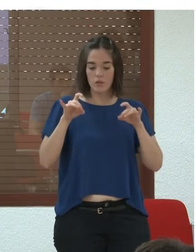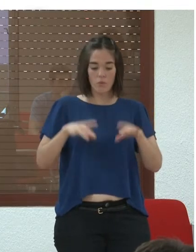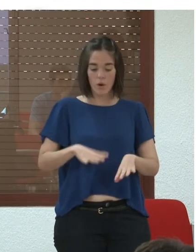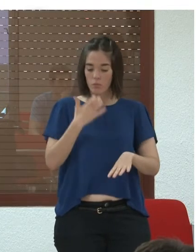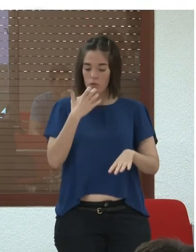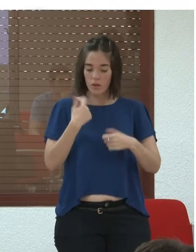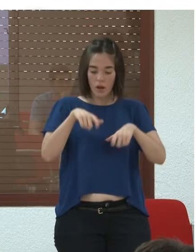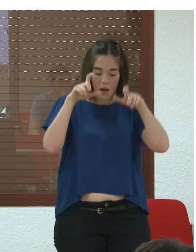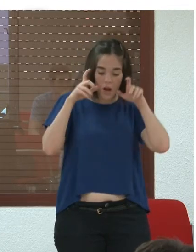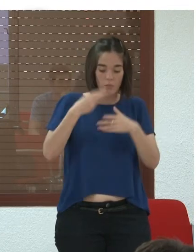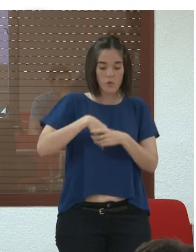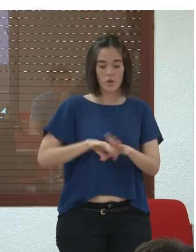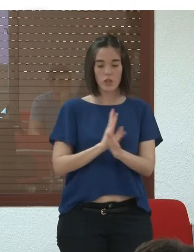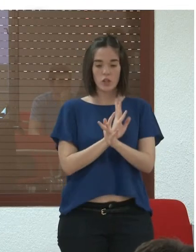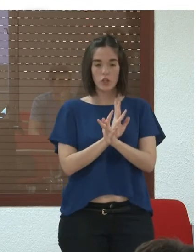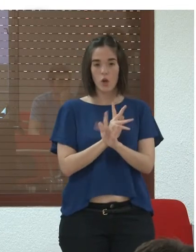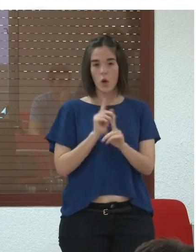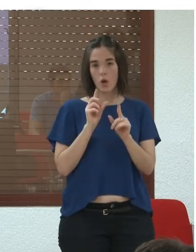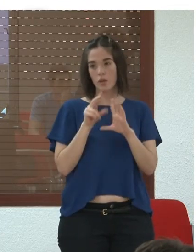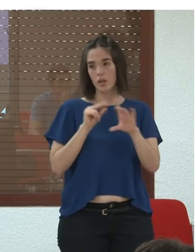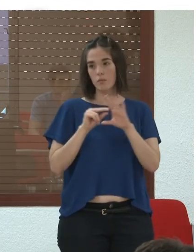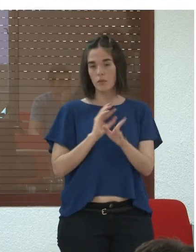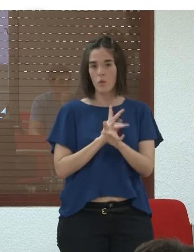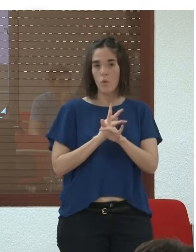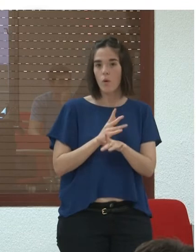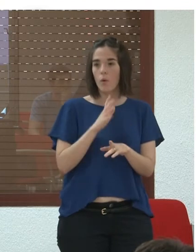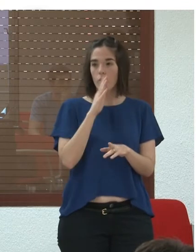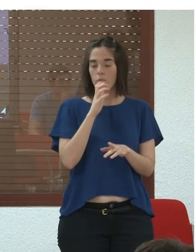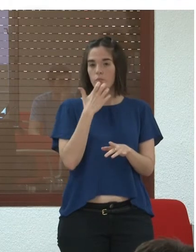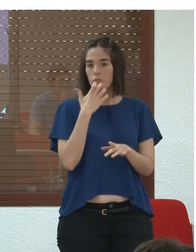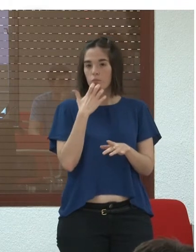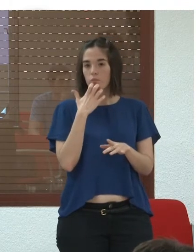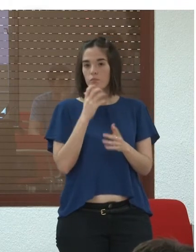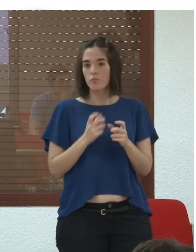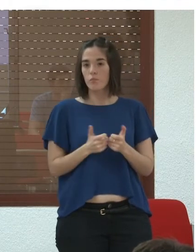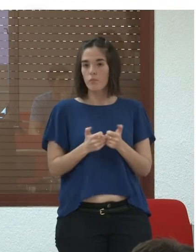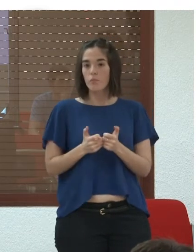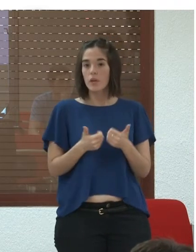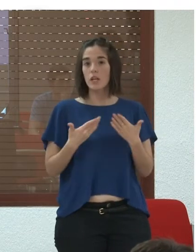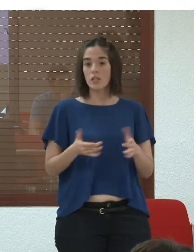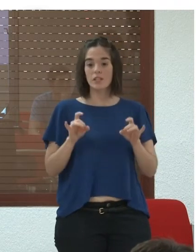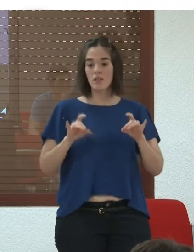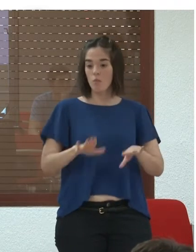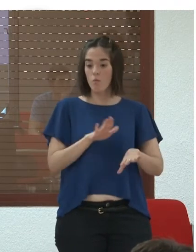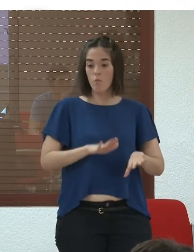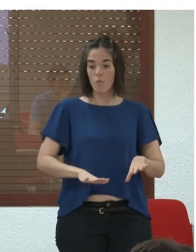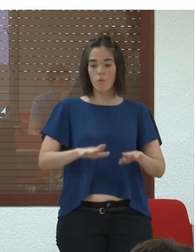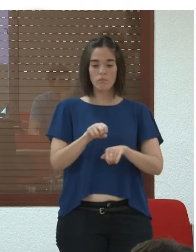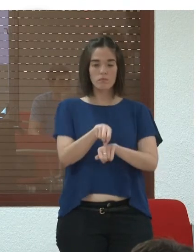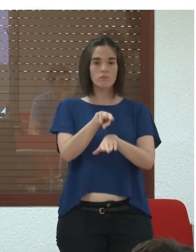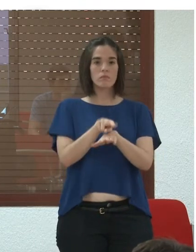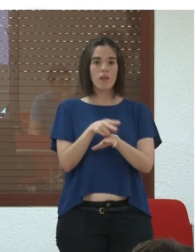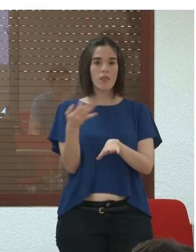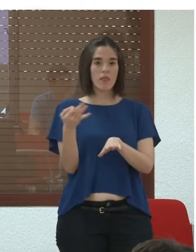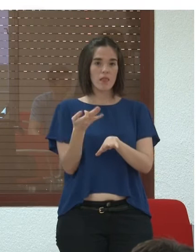fully concentrated on the video game. For example, if the video game has some sounds,